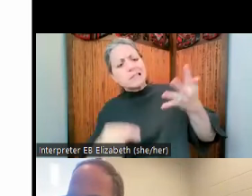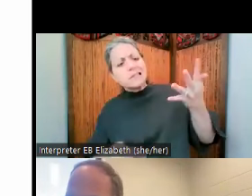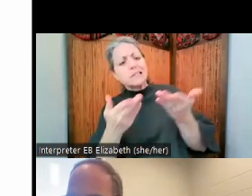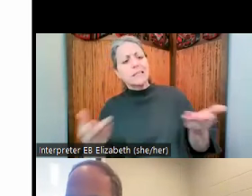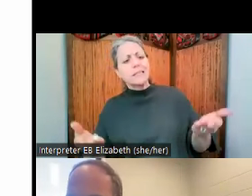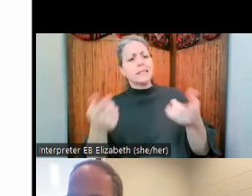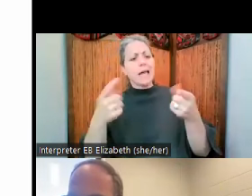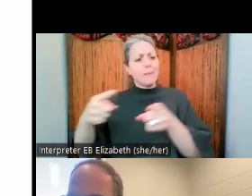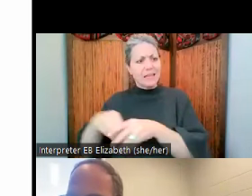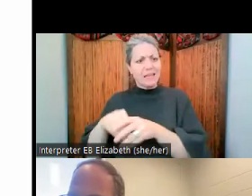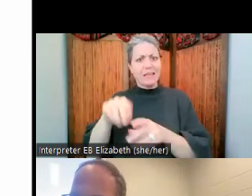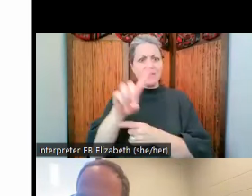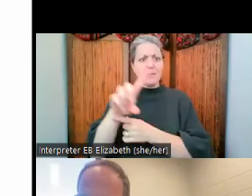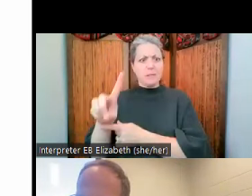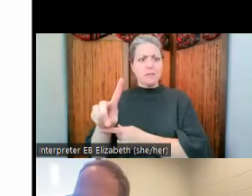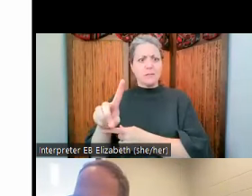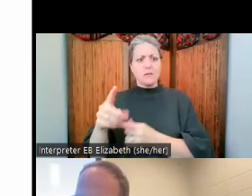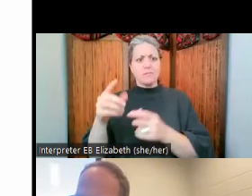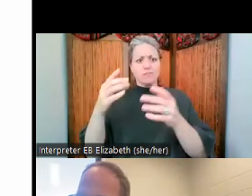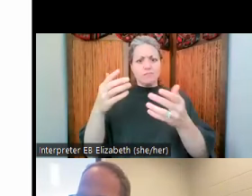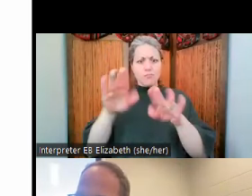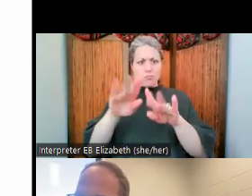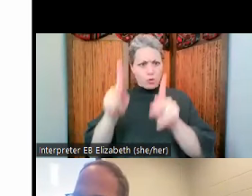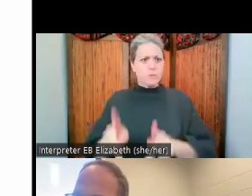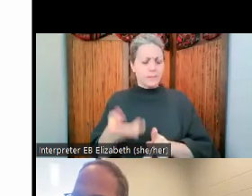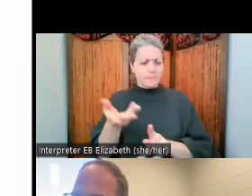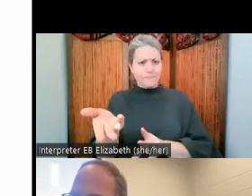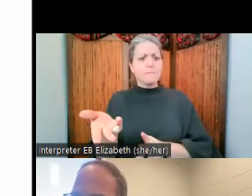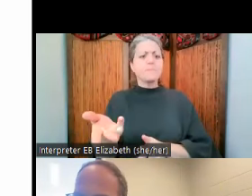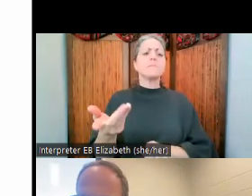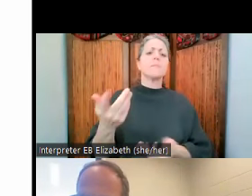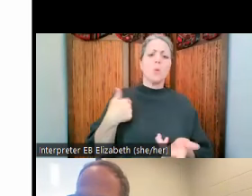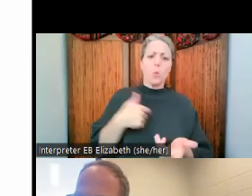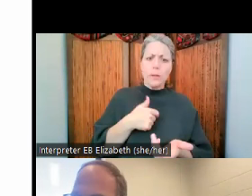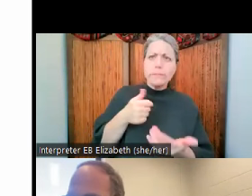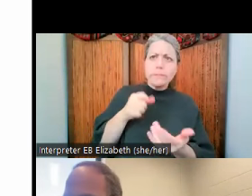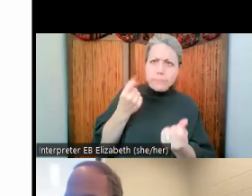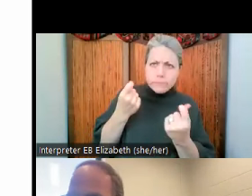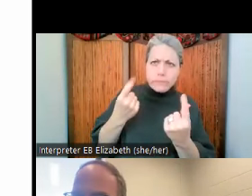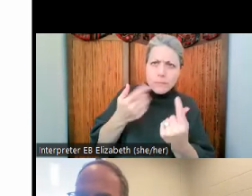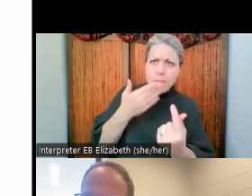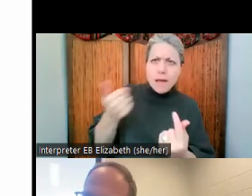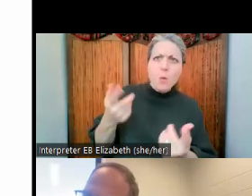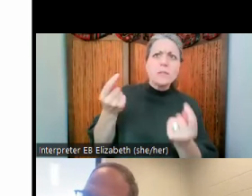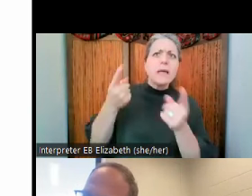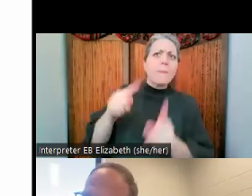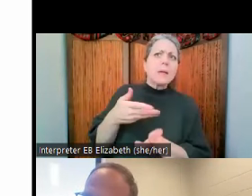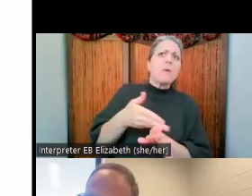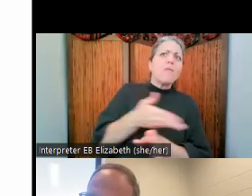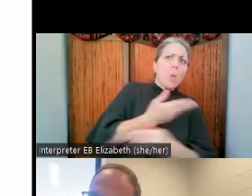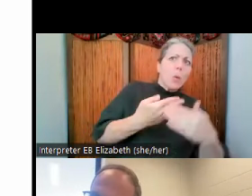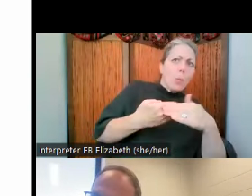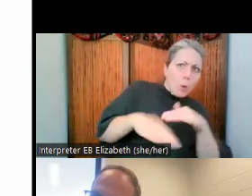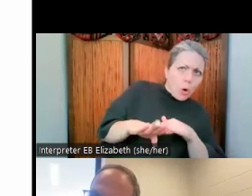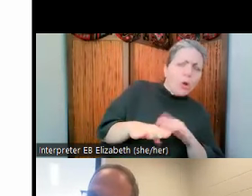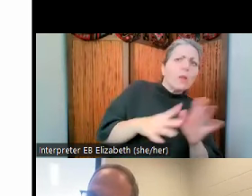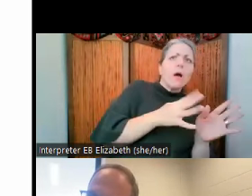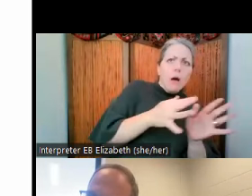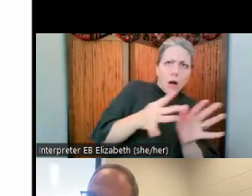developmental conditions, be they a better understanding of prenatal environmental factors that may go into